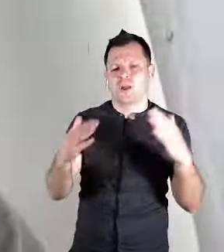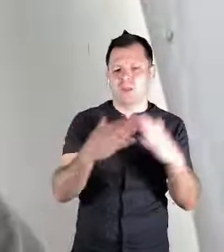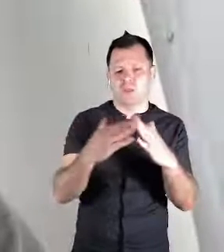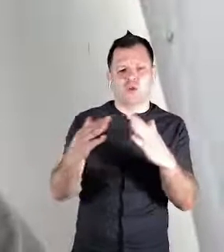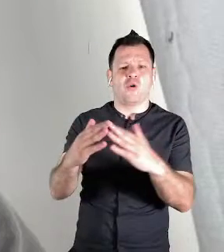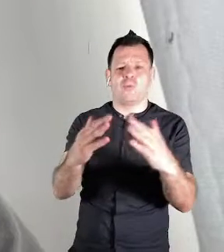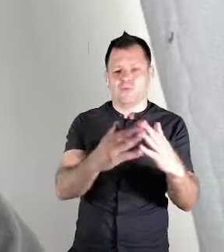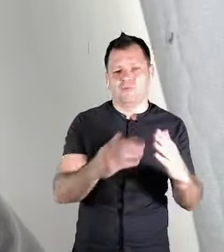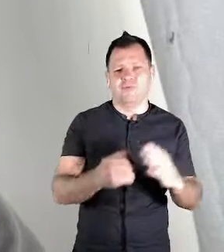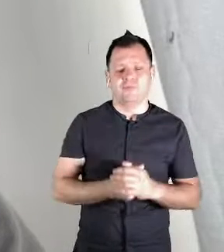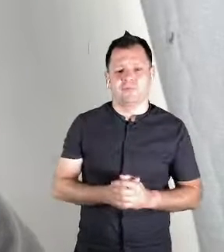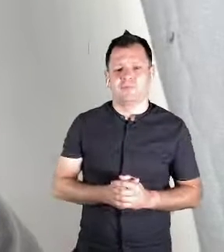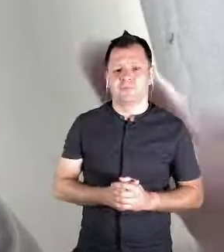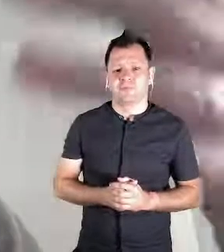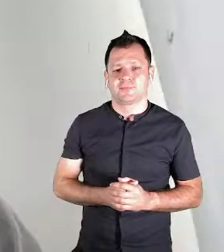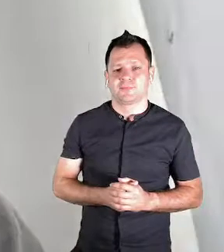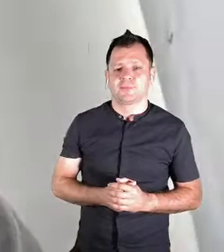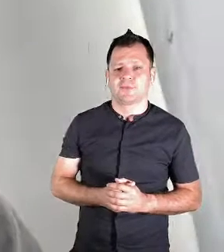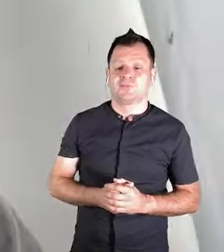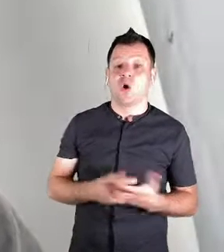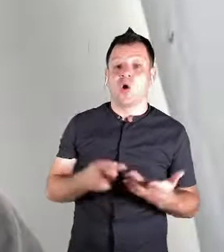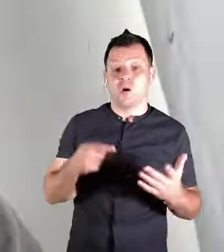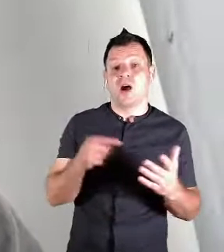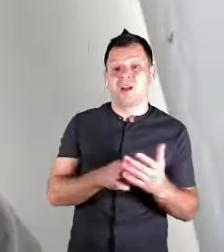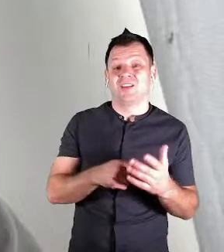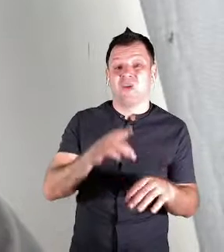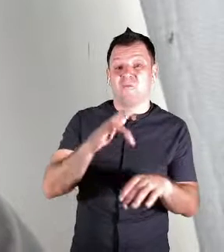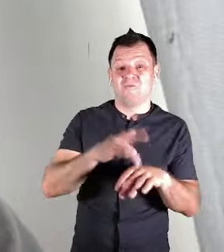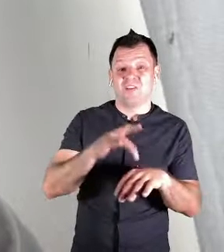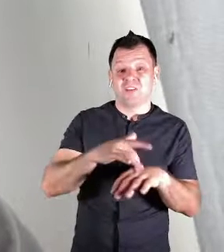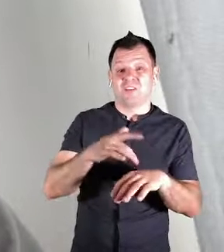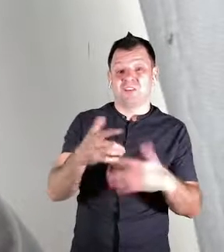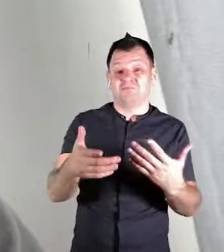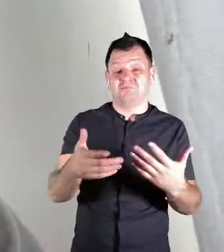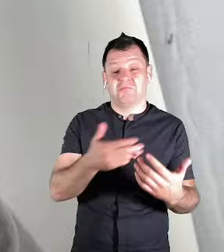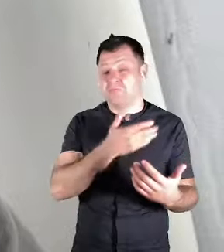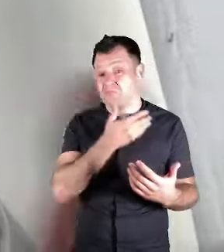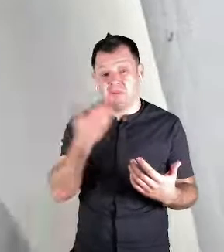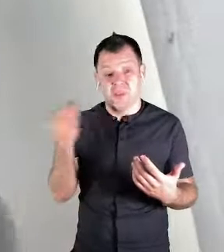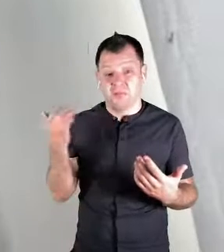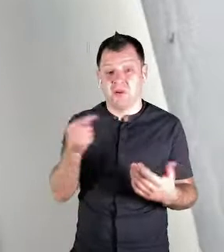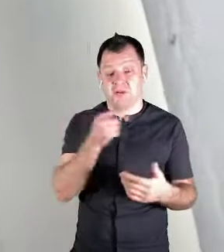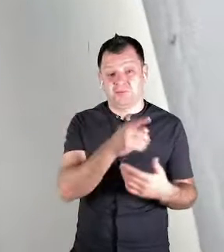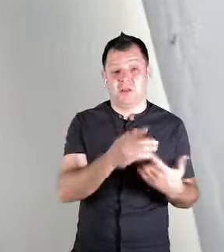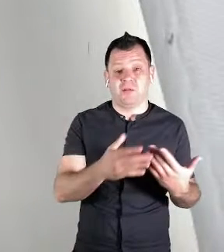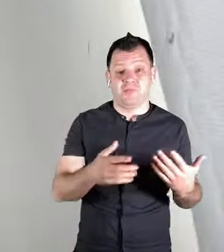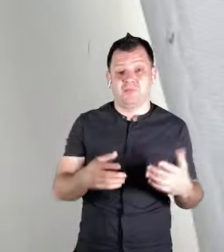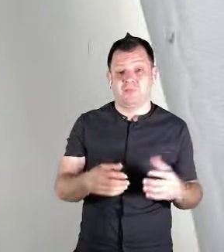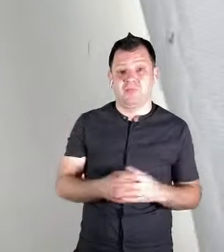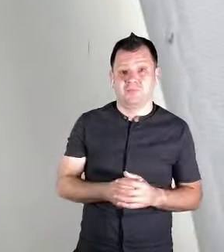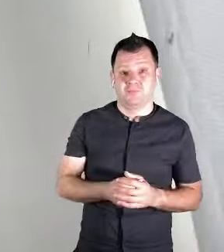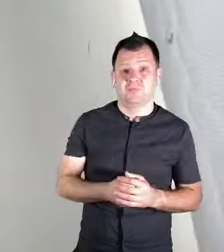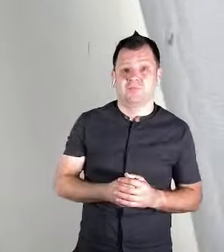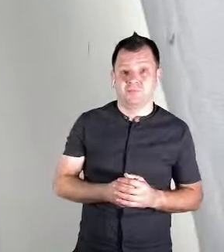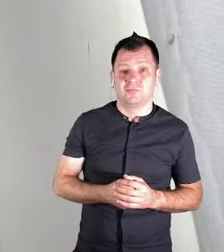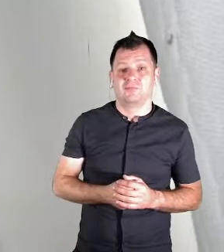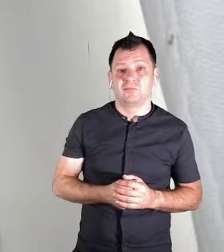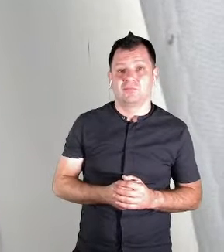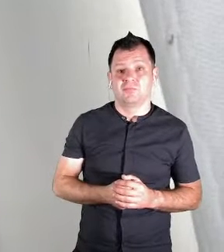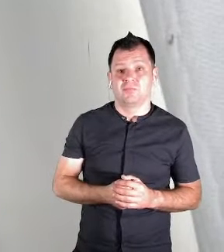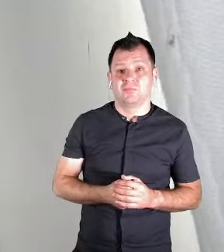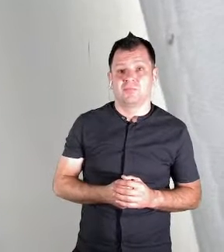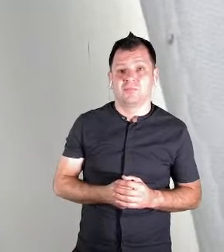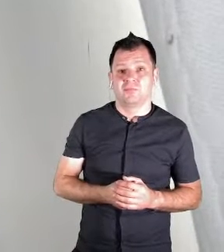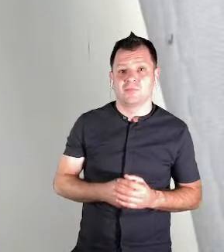absolutely opposite effect, especially that they opened another shopping mall just a